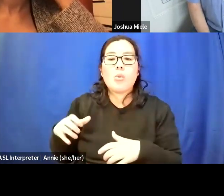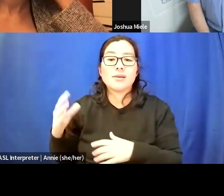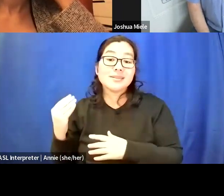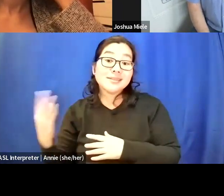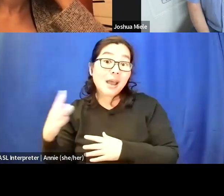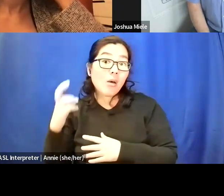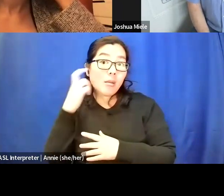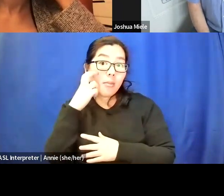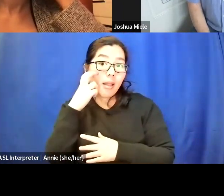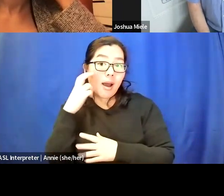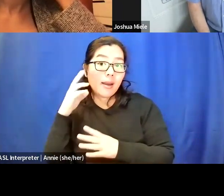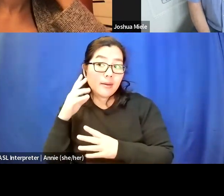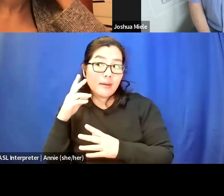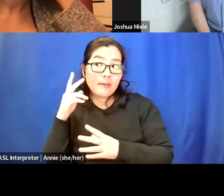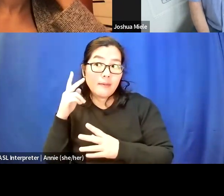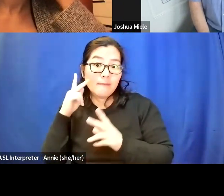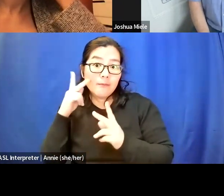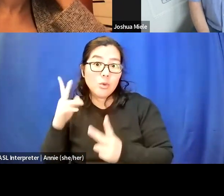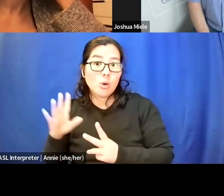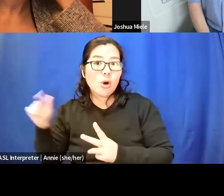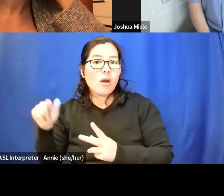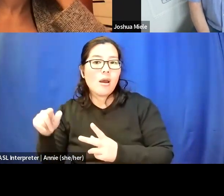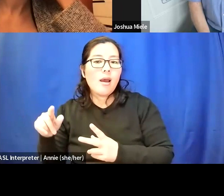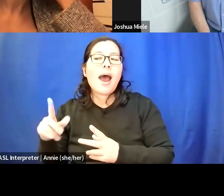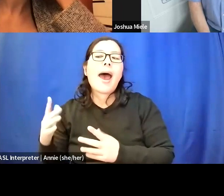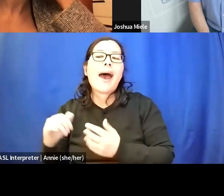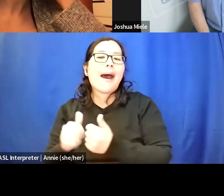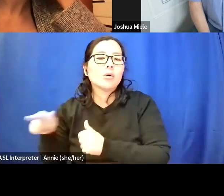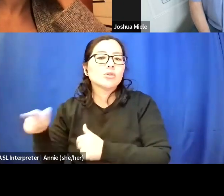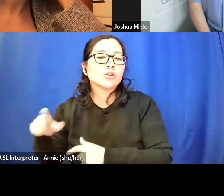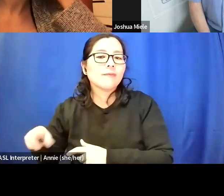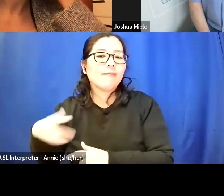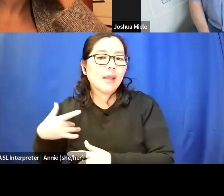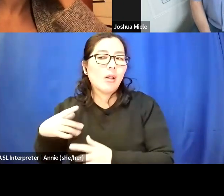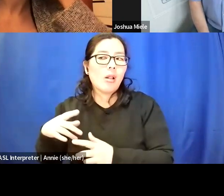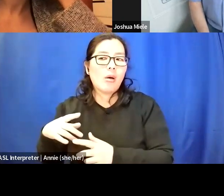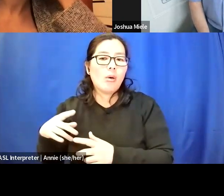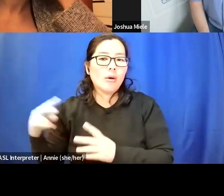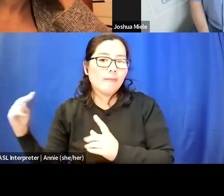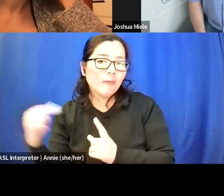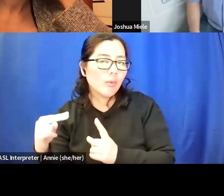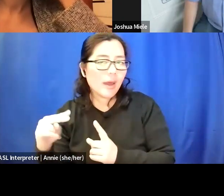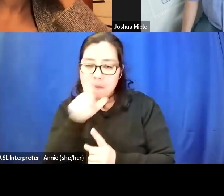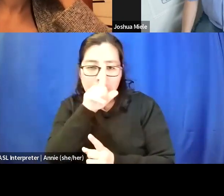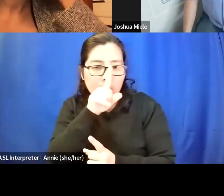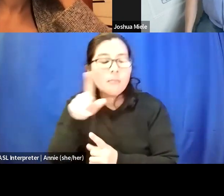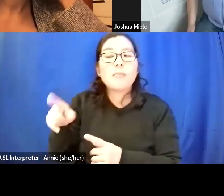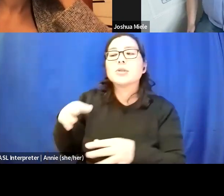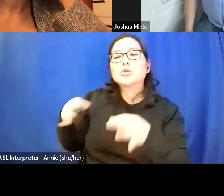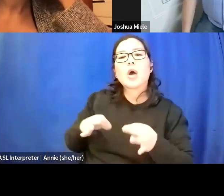viewer what to think. We want to tell them what, describe what you see is the sort of prime directive